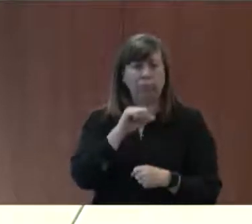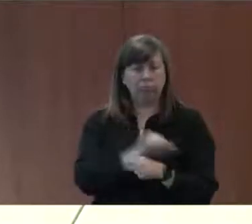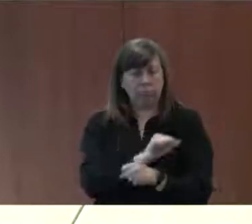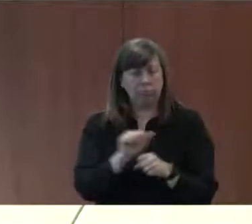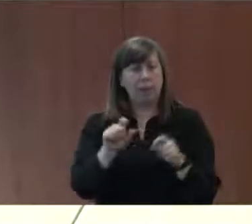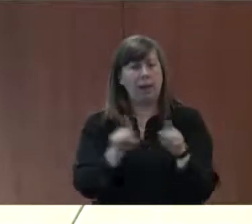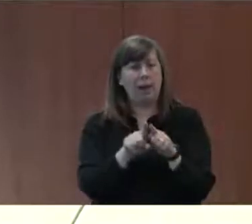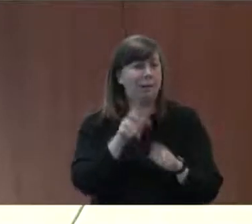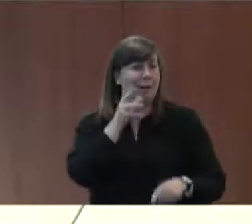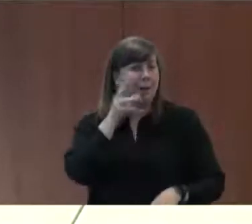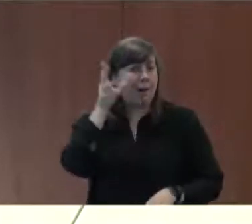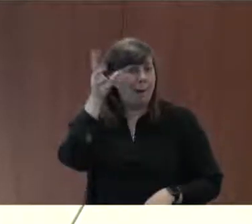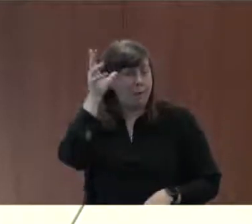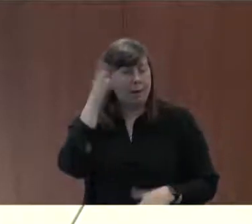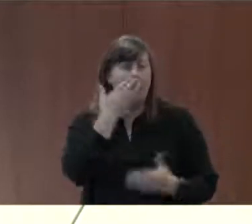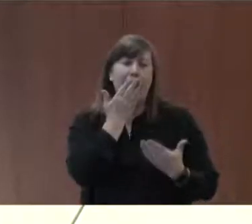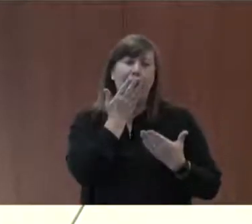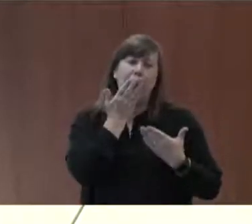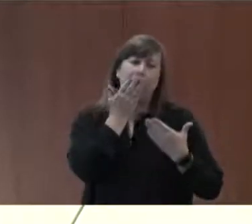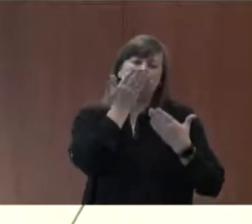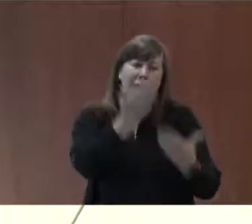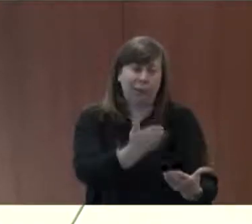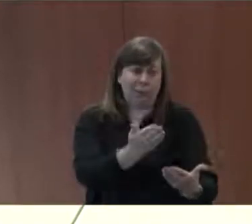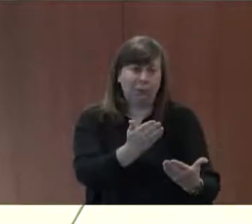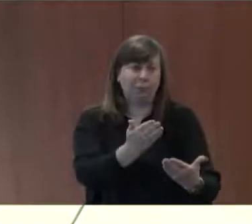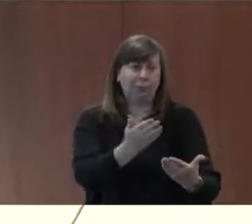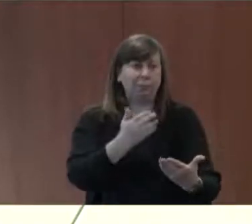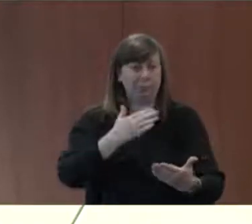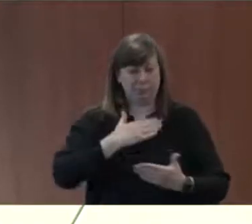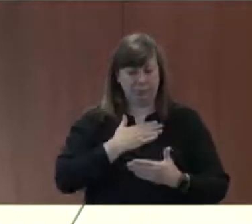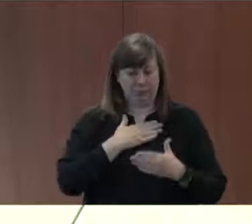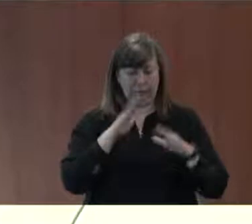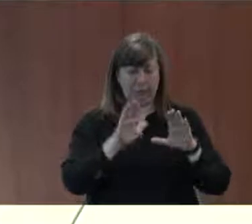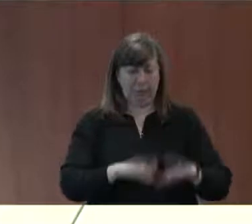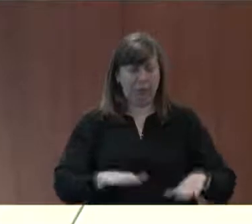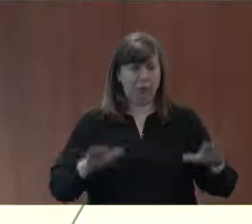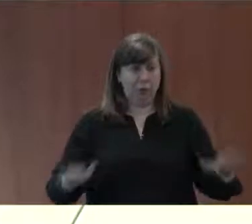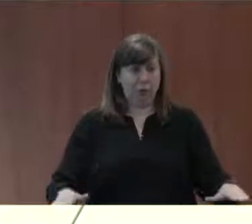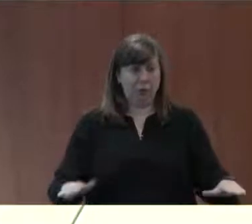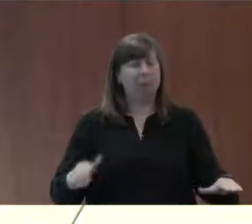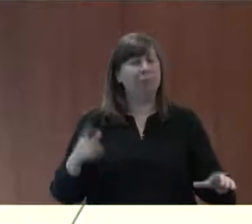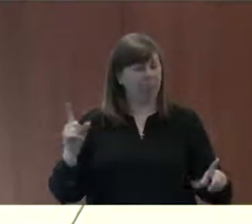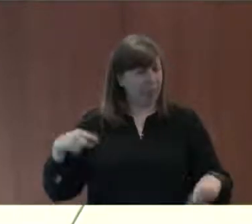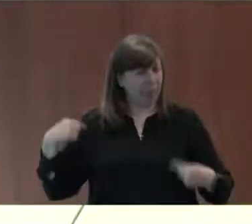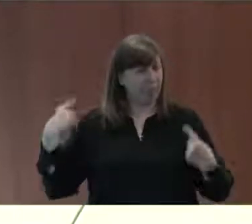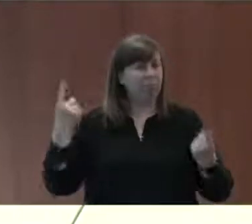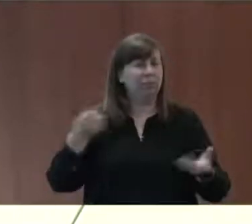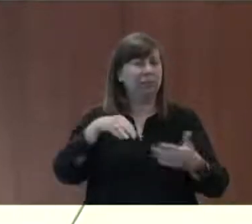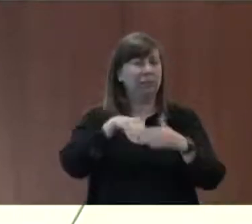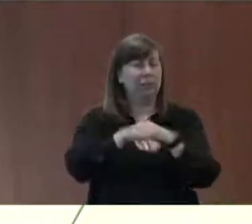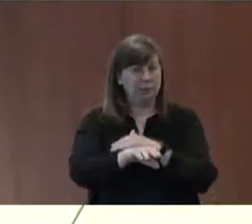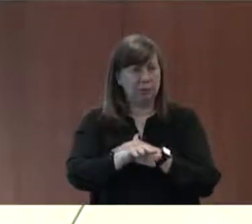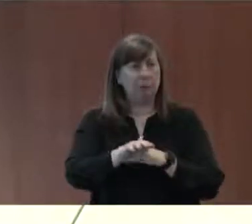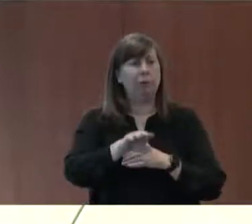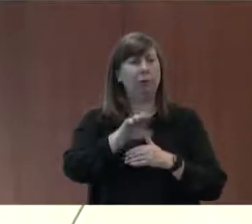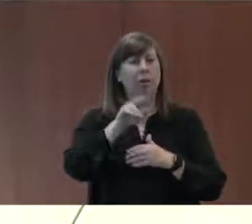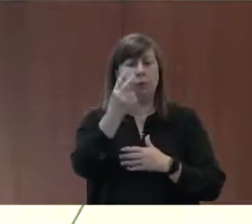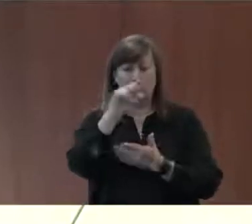parent, that I'm grateful that my children have been enrolled and two are